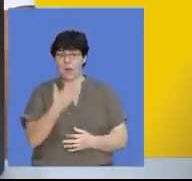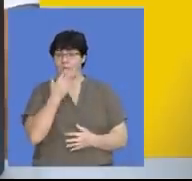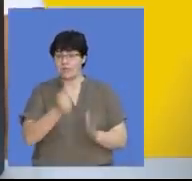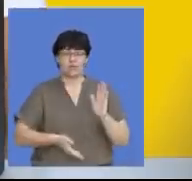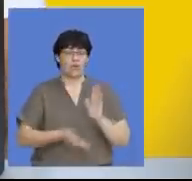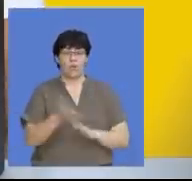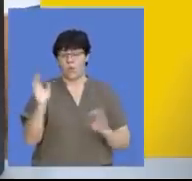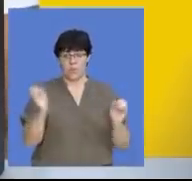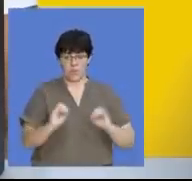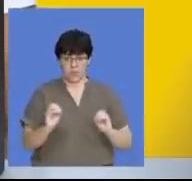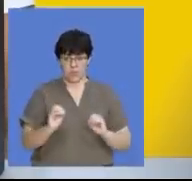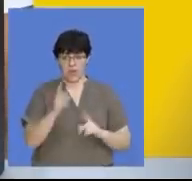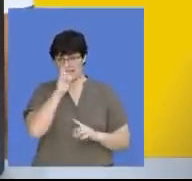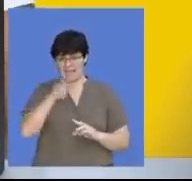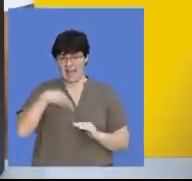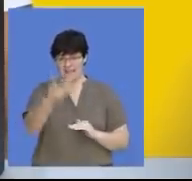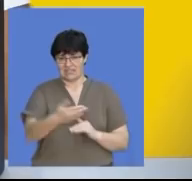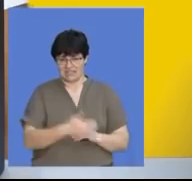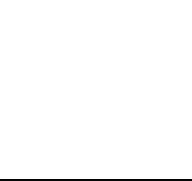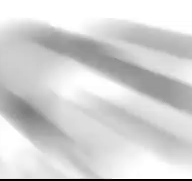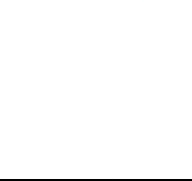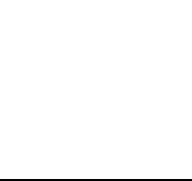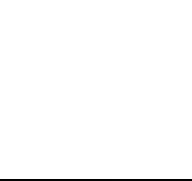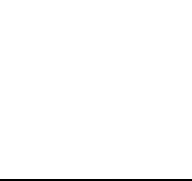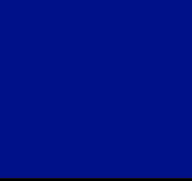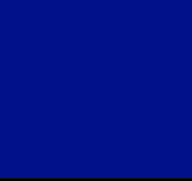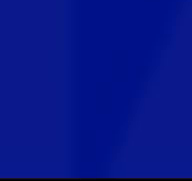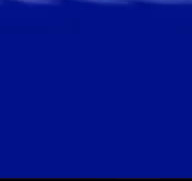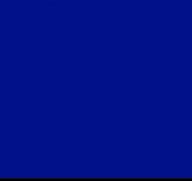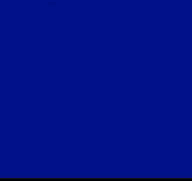go anywhere. We'll see you straight after this.